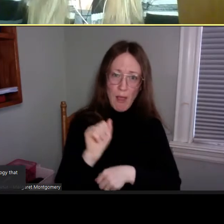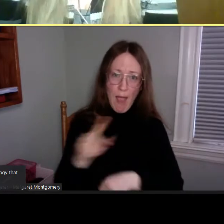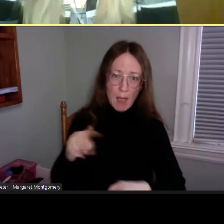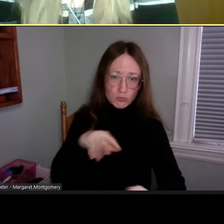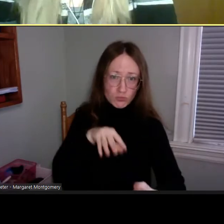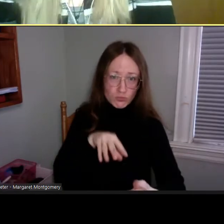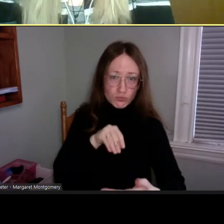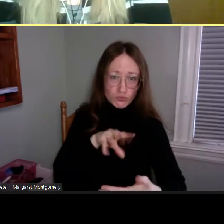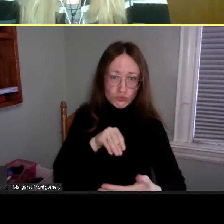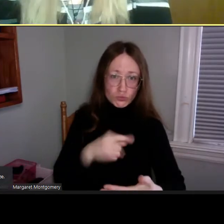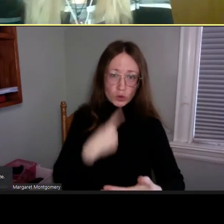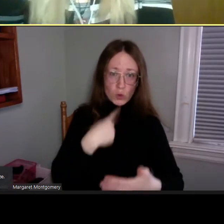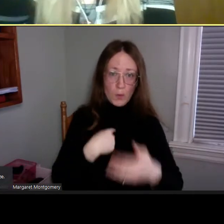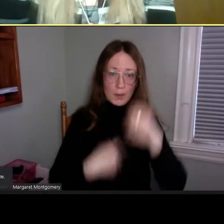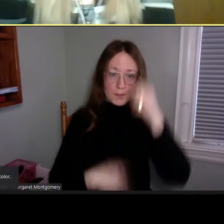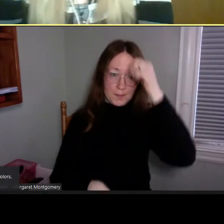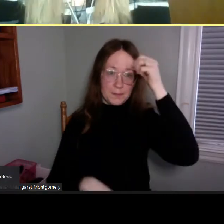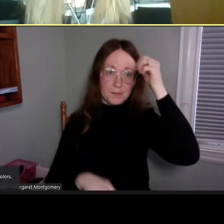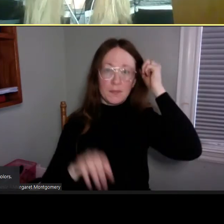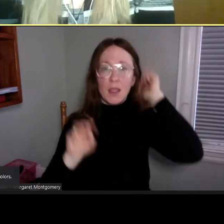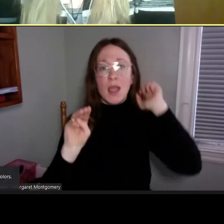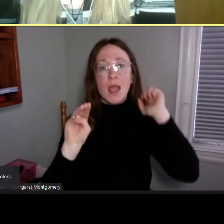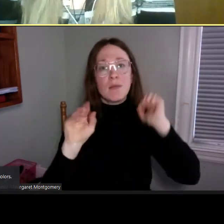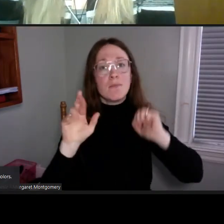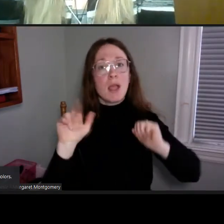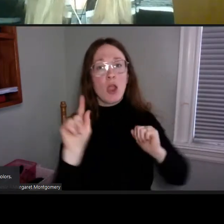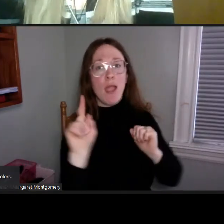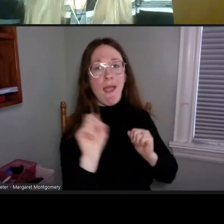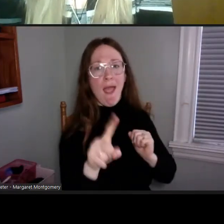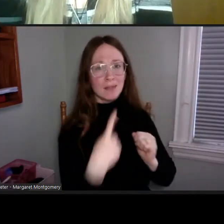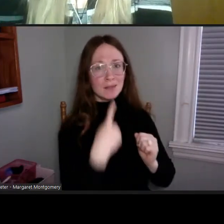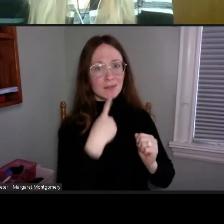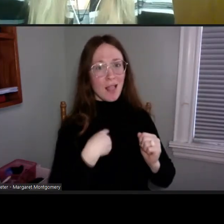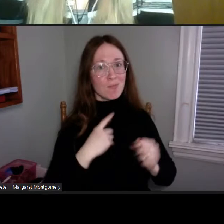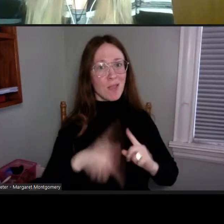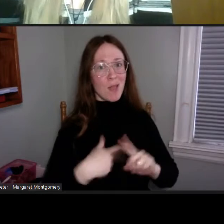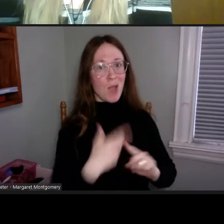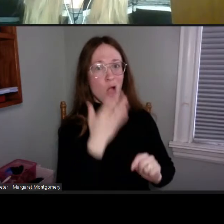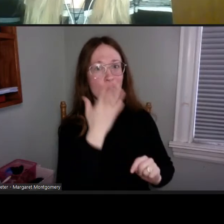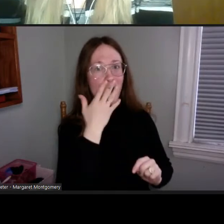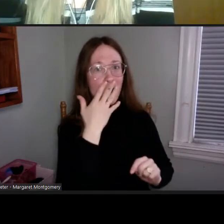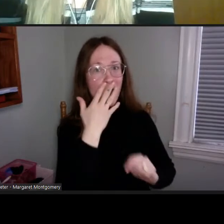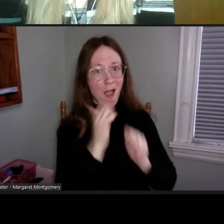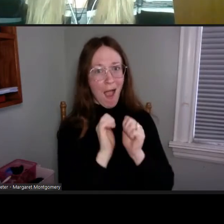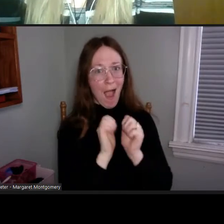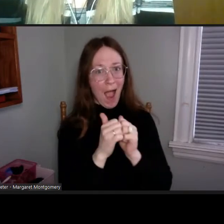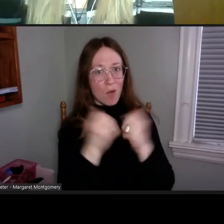Wally, how do you conceptualize colors? That's a good one.